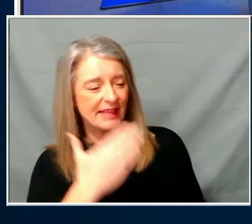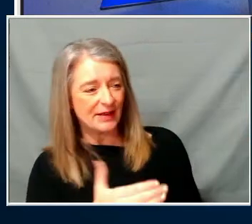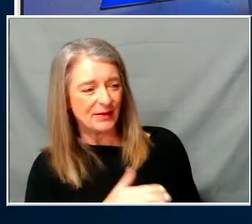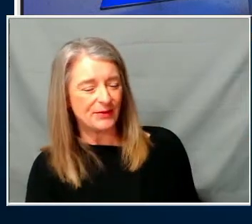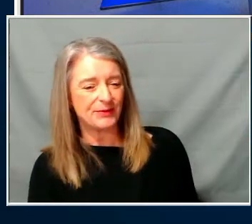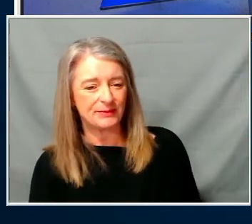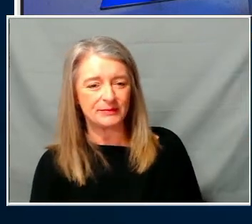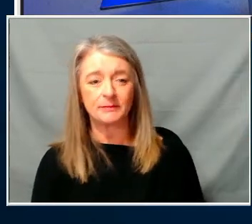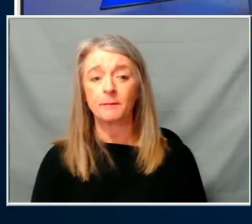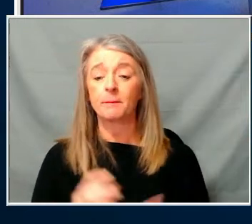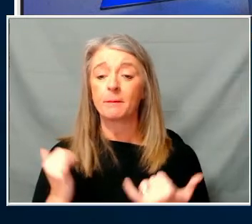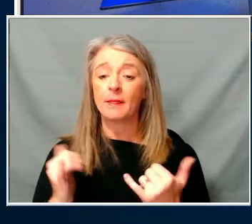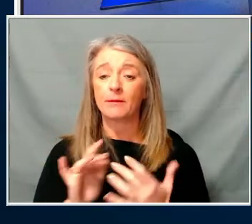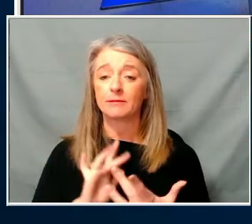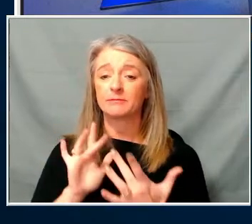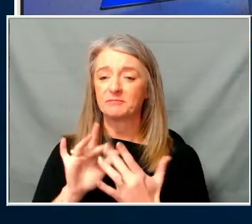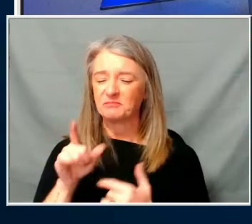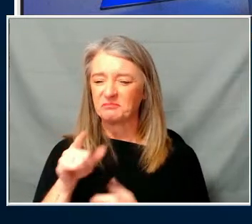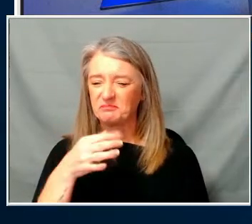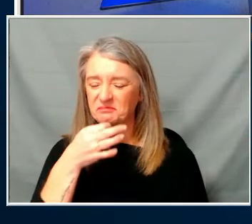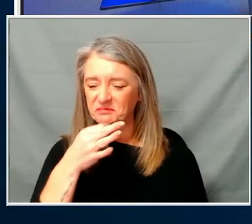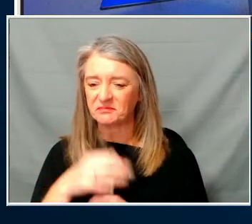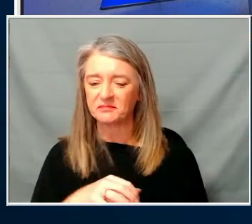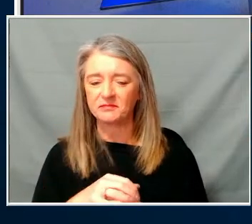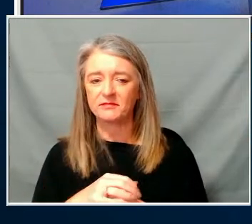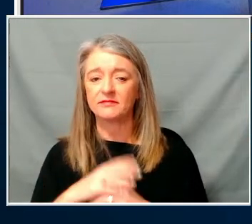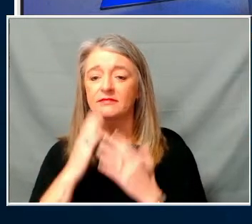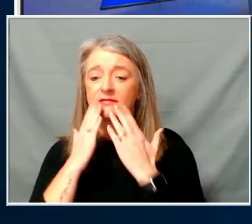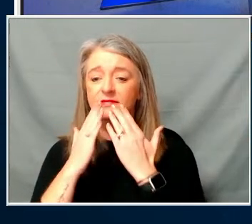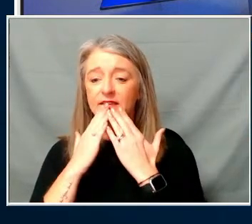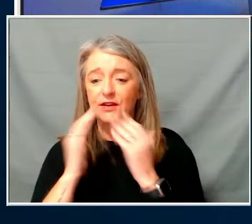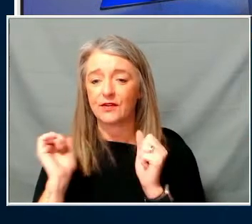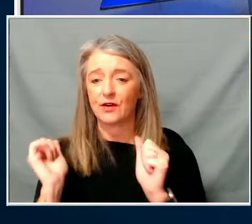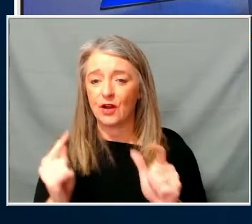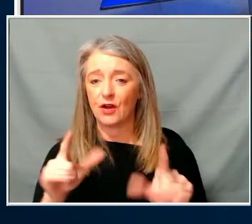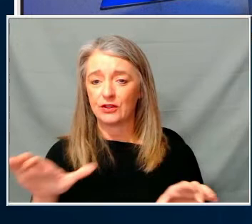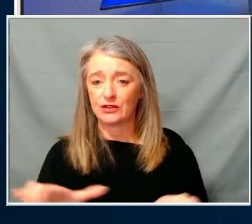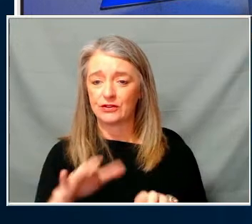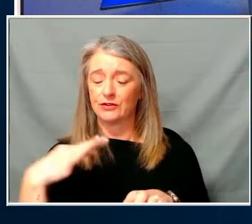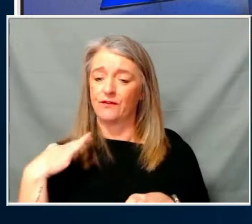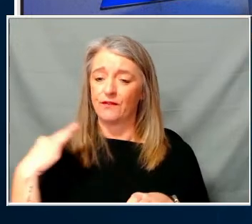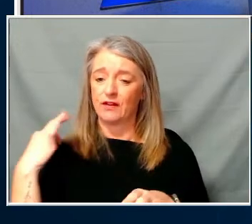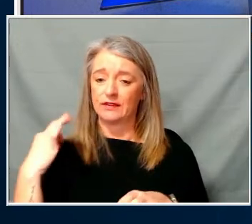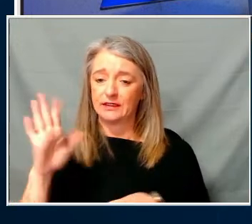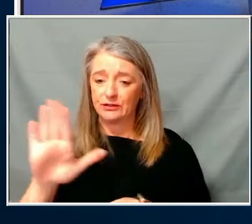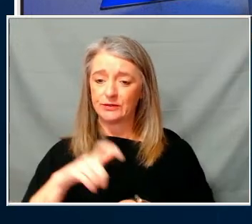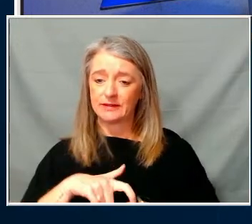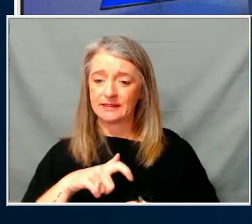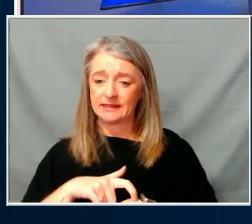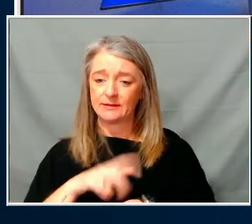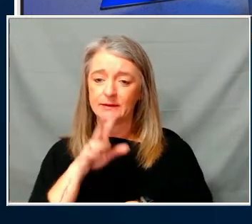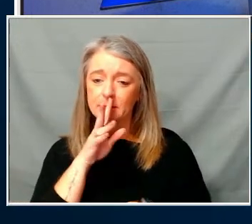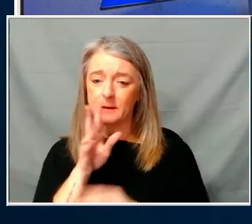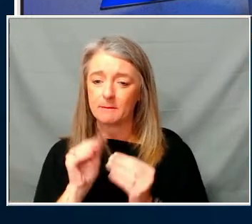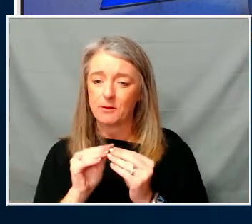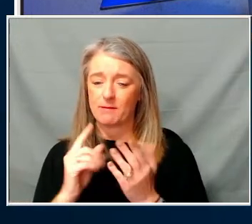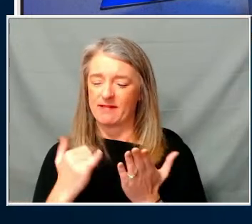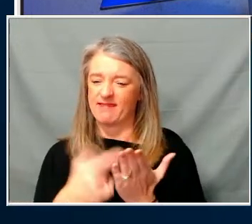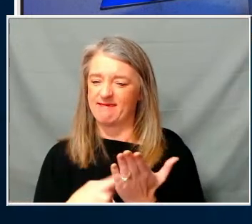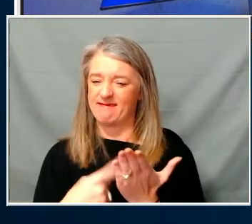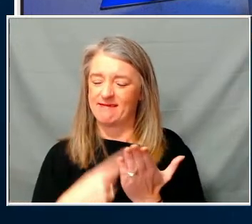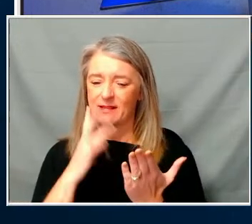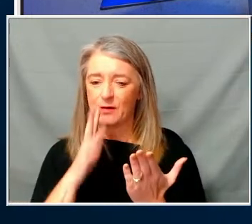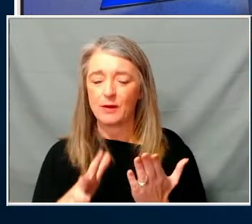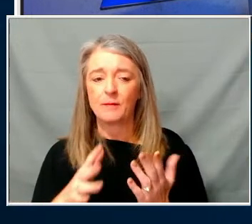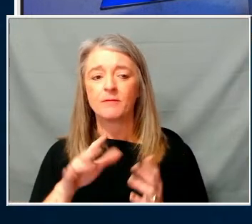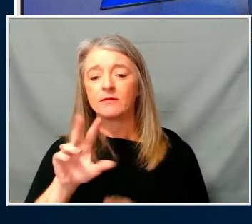we're going to get to you in a moment, but just an initial thank you for all you do here in volunteering your time, and we're going to talk more about that. Vanessa, but paint a picture of